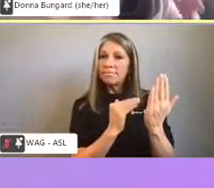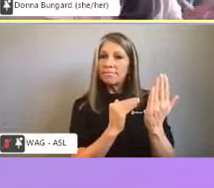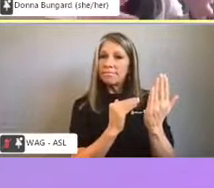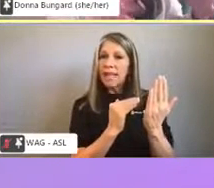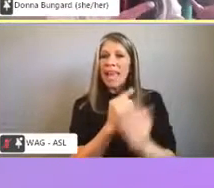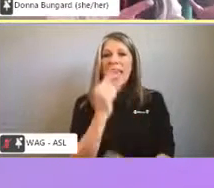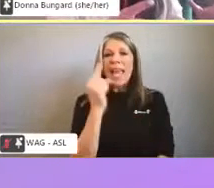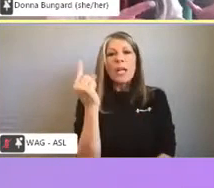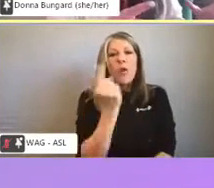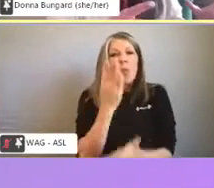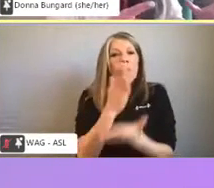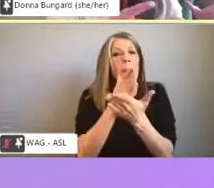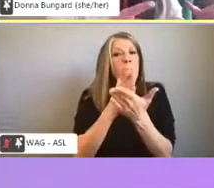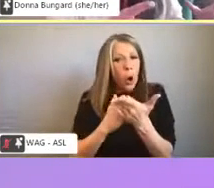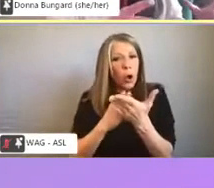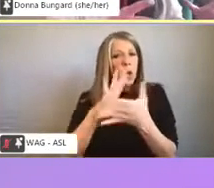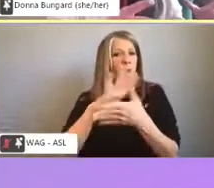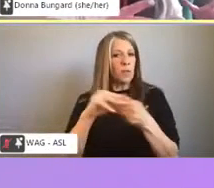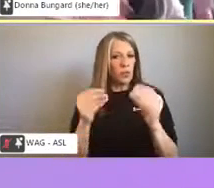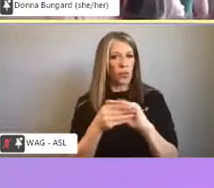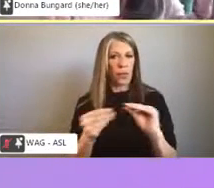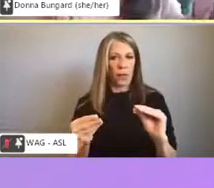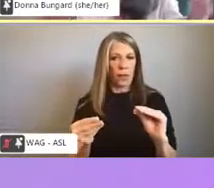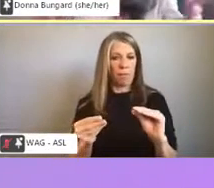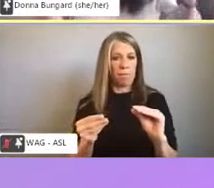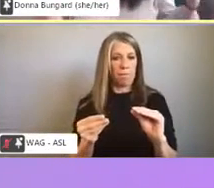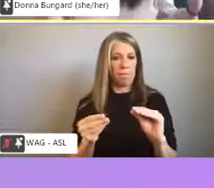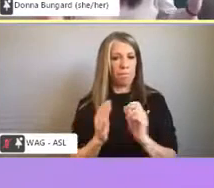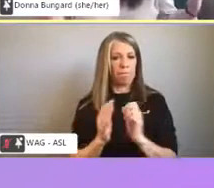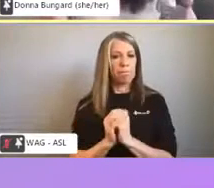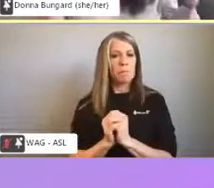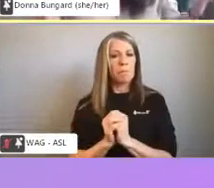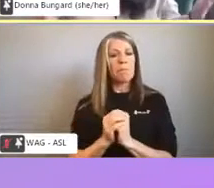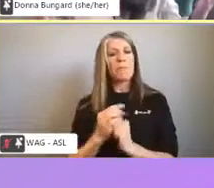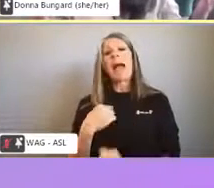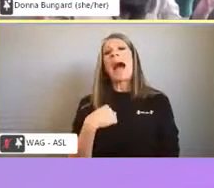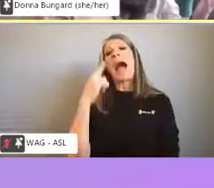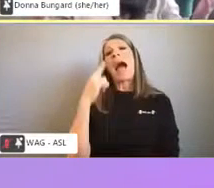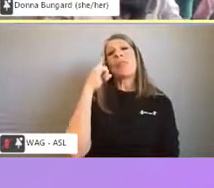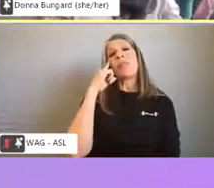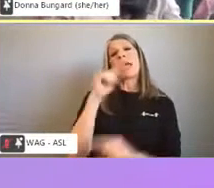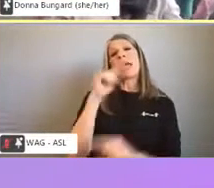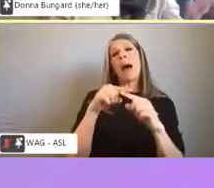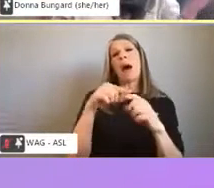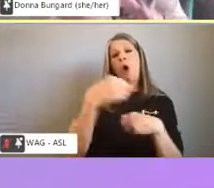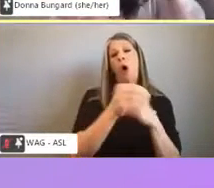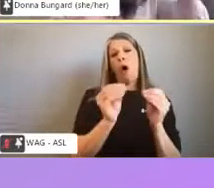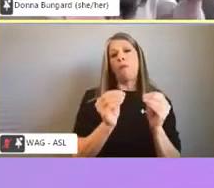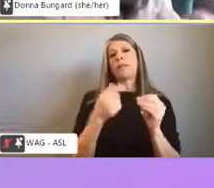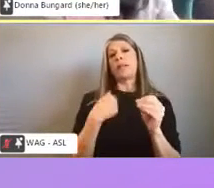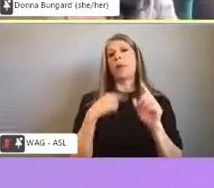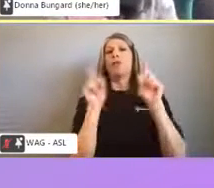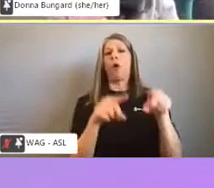it's only part of the story. So I think about an office I used to go